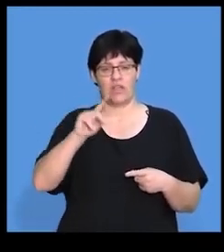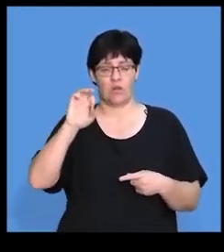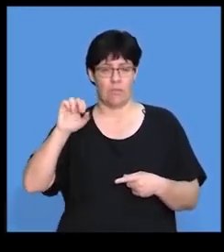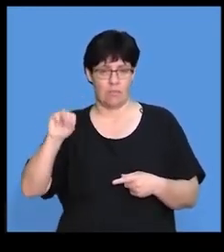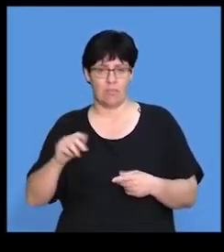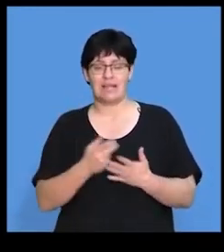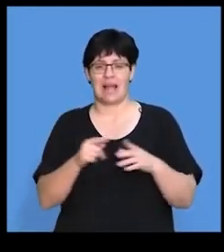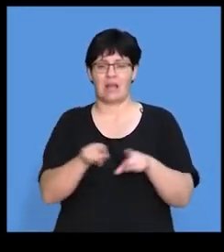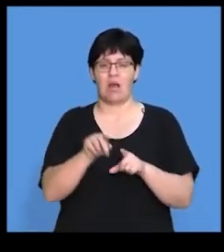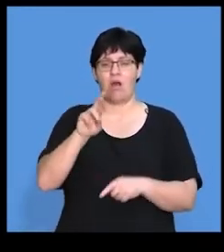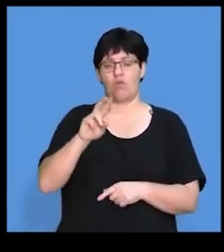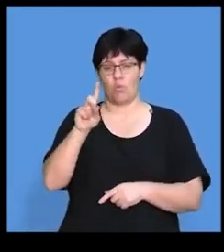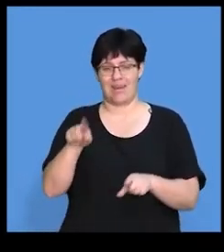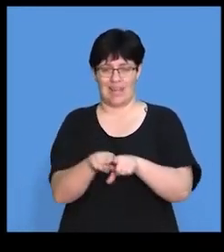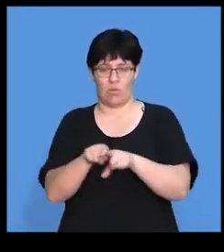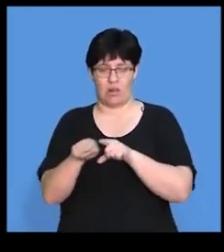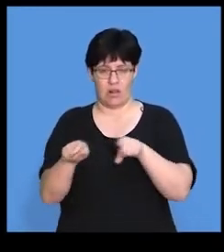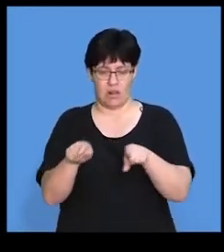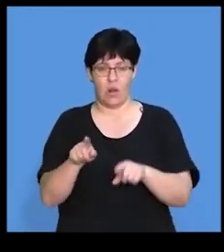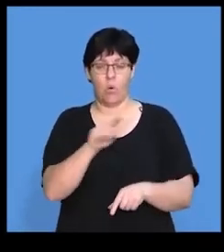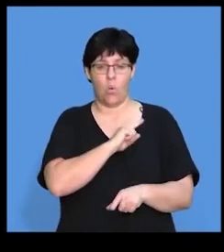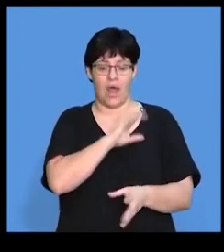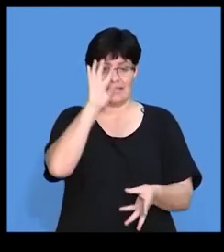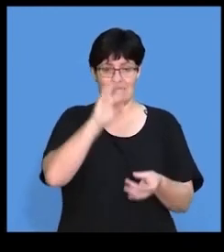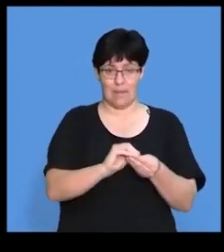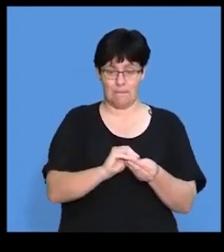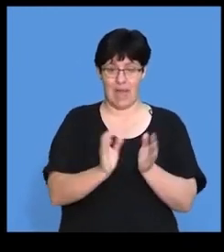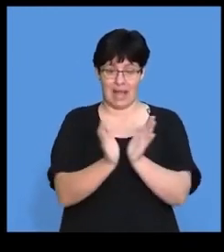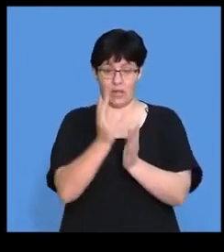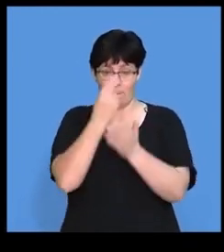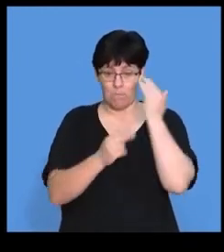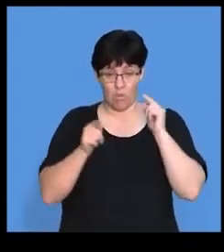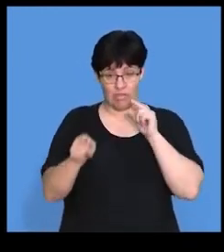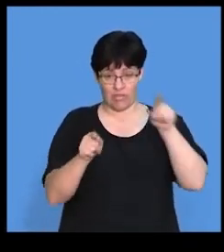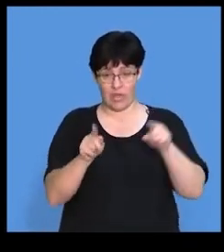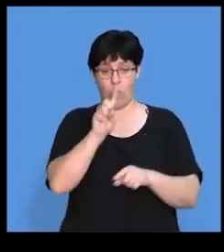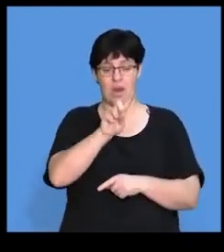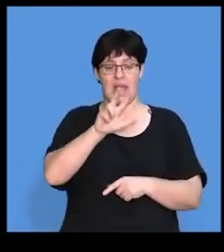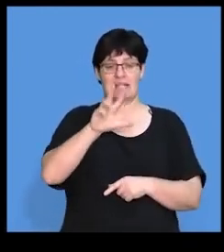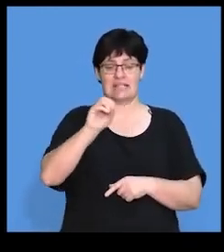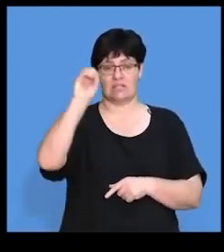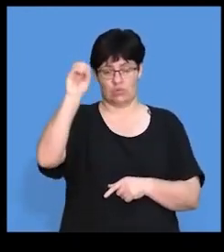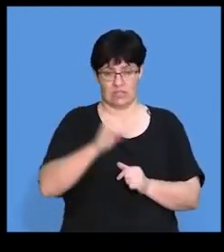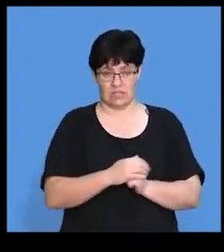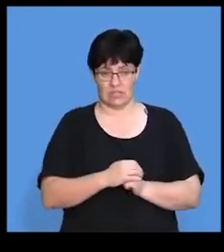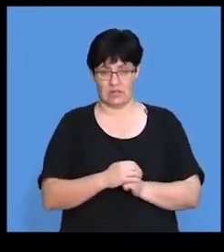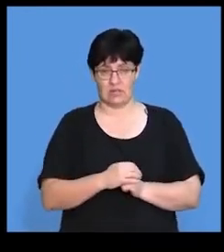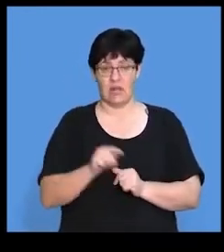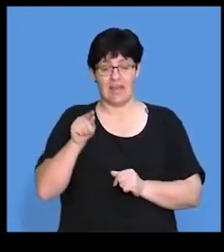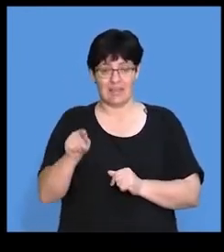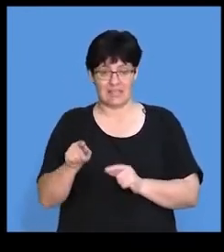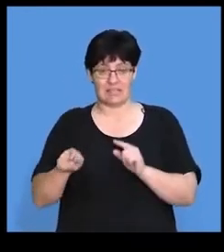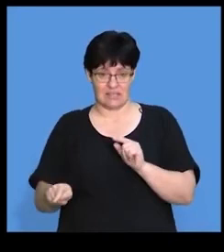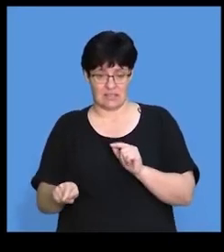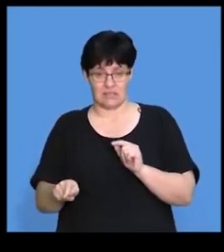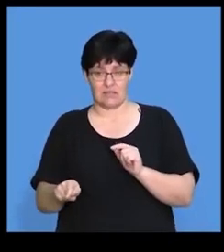equal to that angle R1 over there. And then because the sum of the angles in both triangles is 180 degrees,